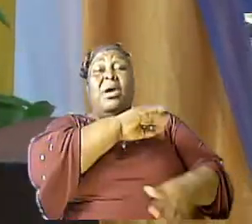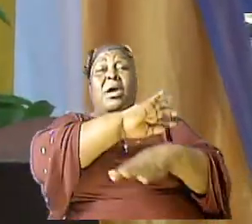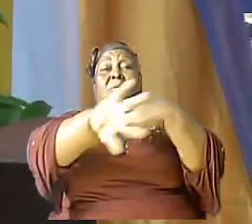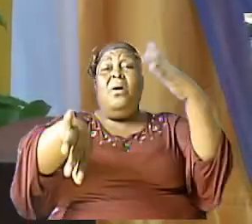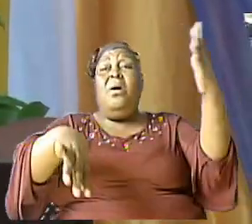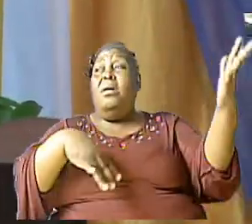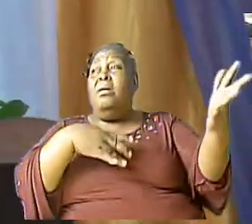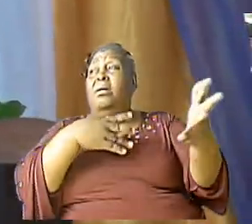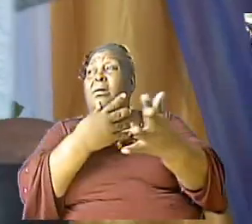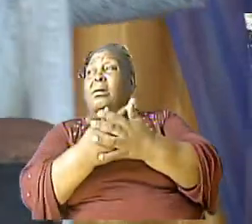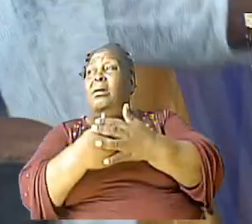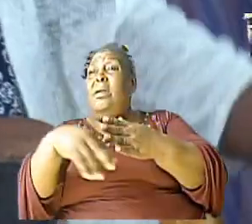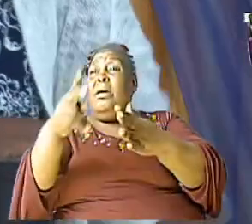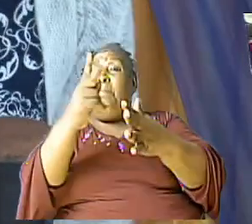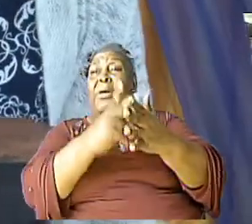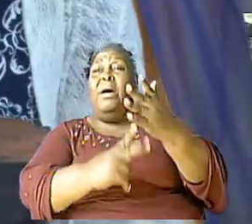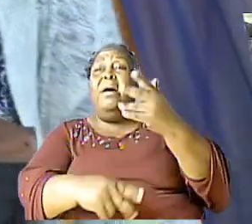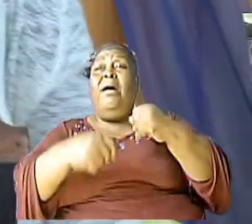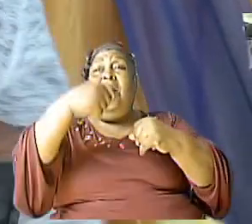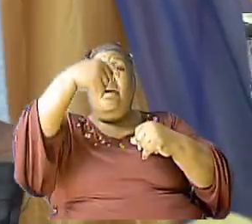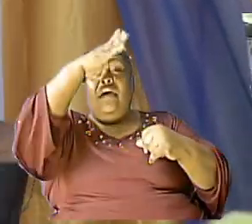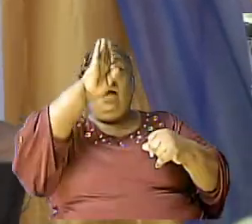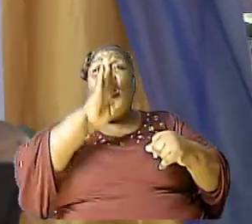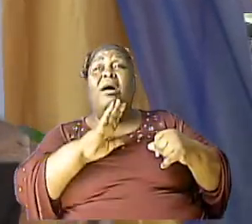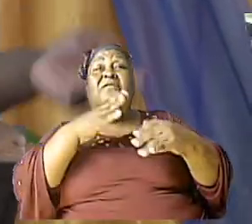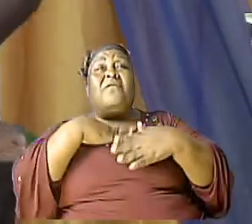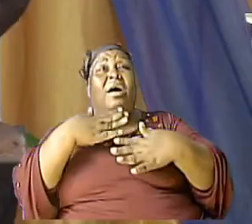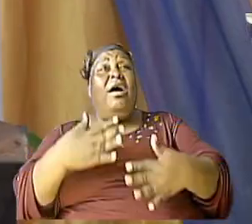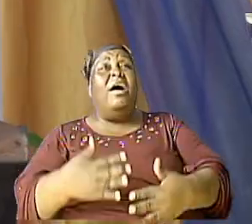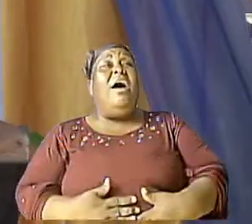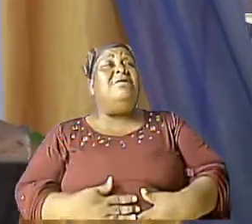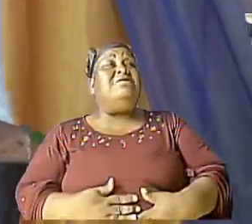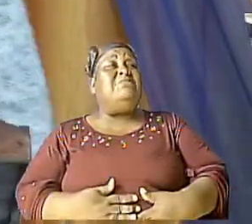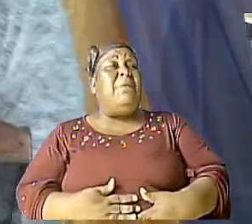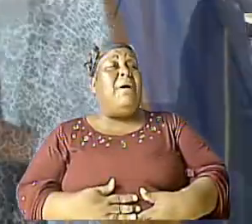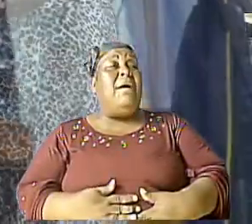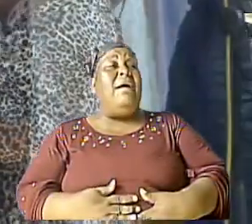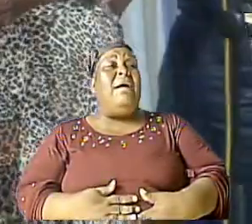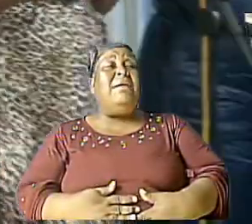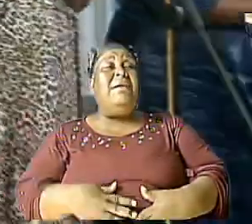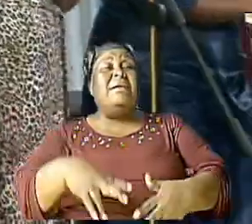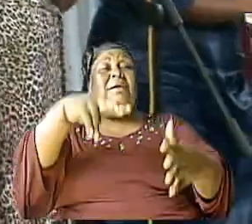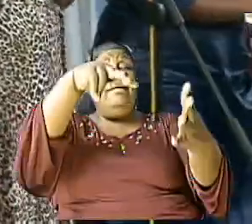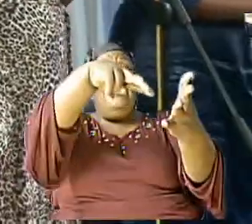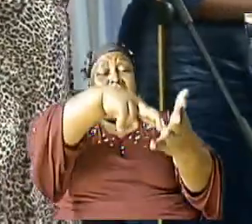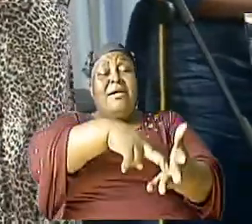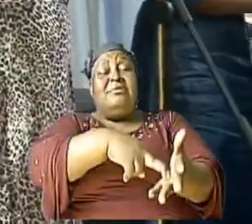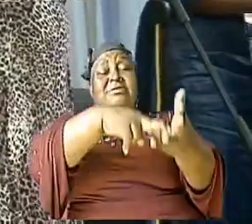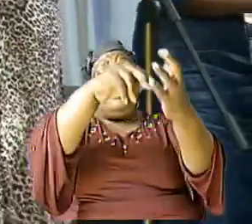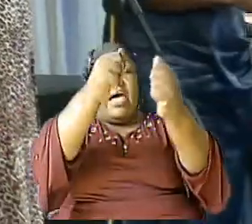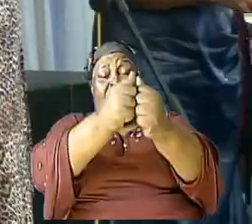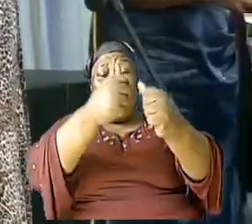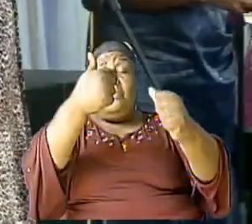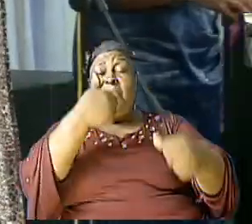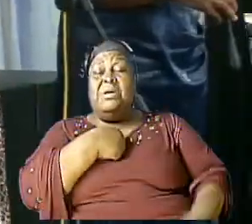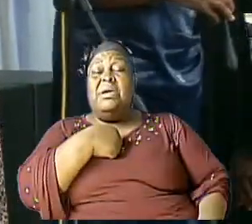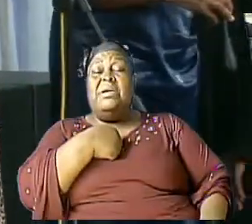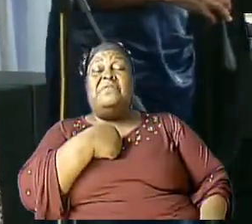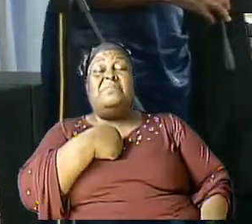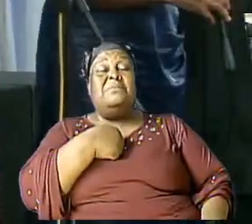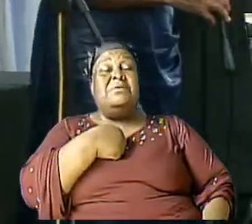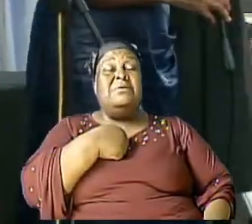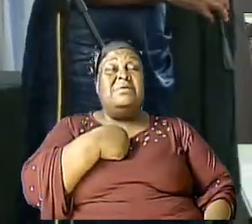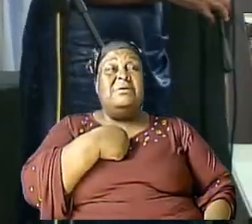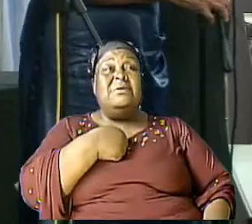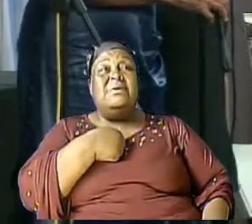me. We're all a part of God's body. Stand